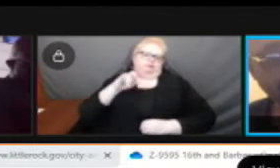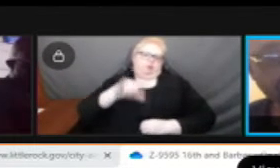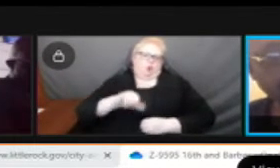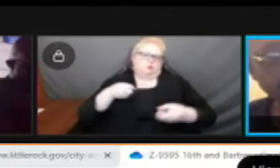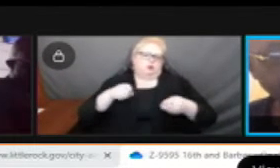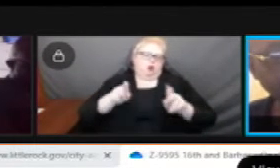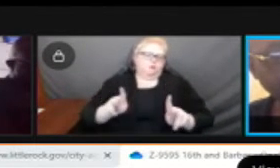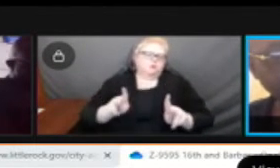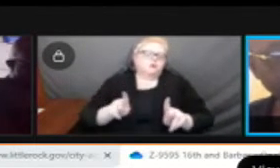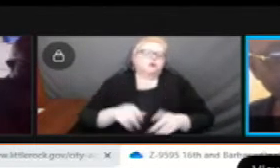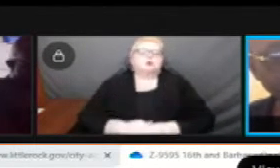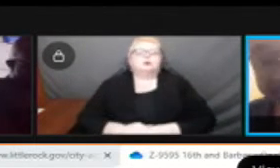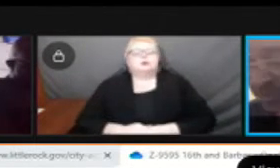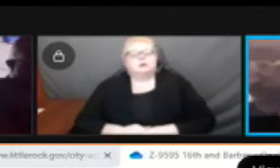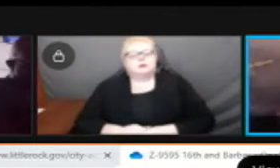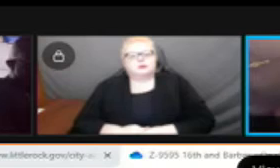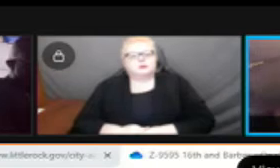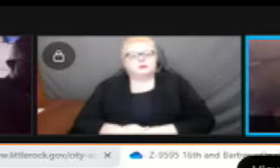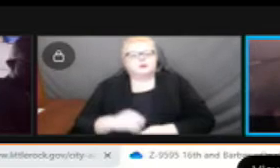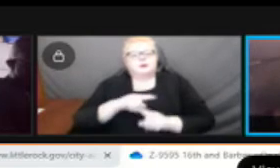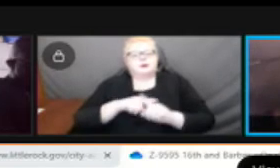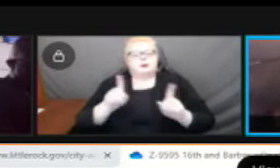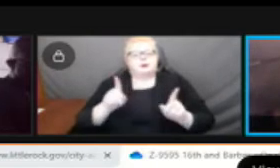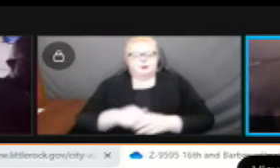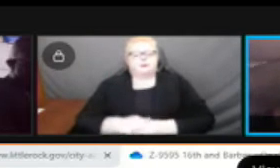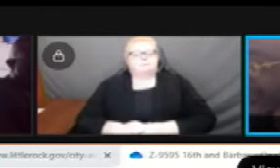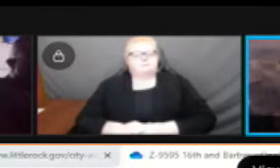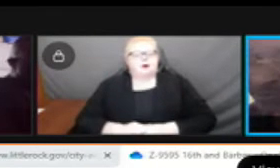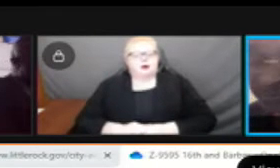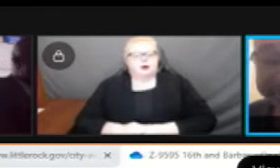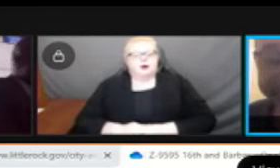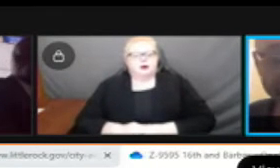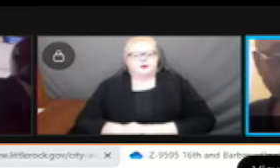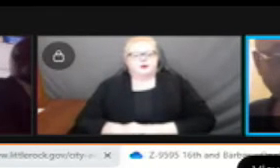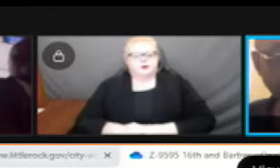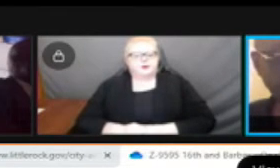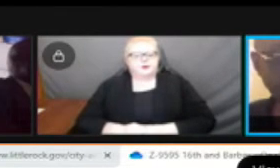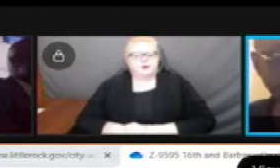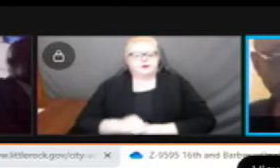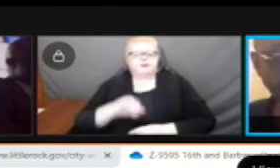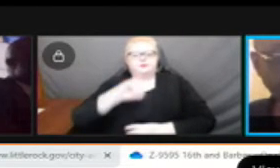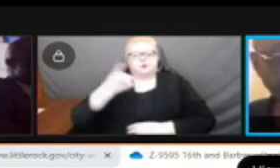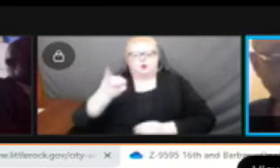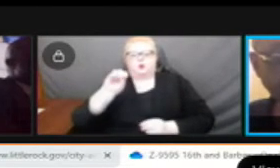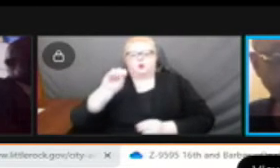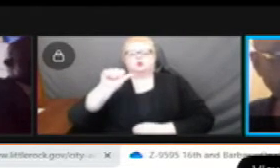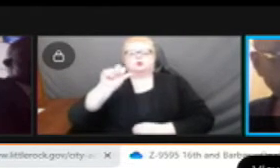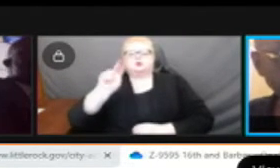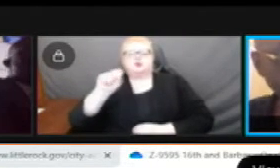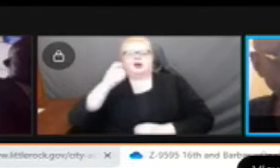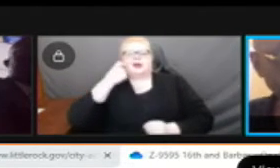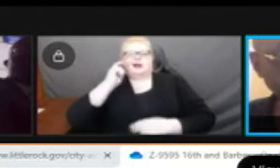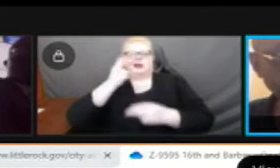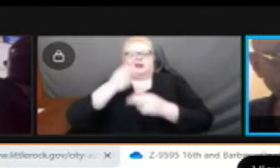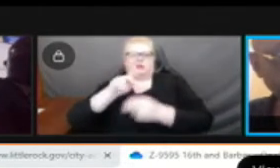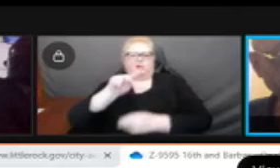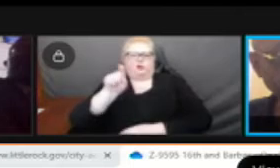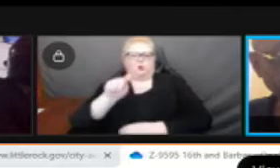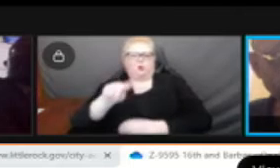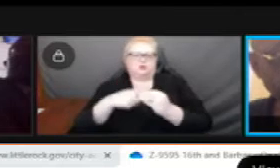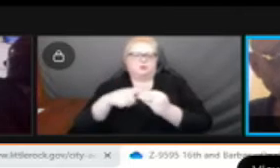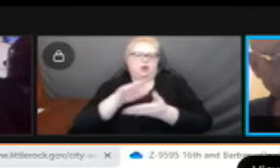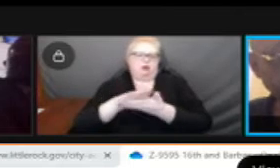I think that it speaks to Jones' question about the cleanup of